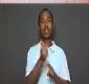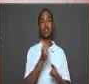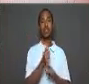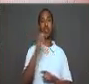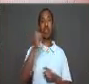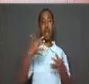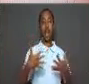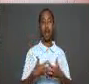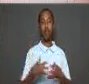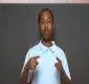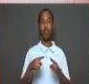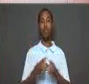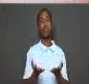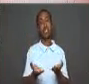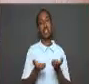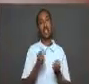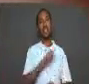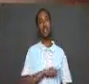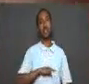alloys with desired properties.